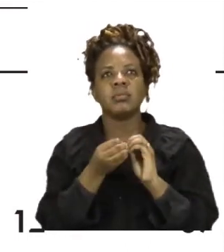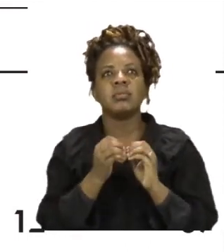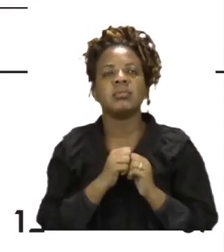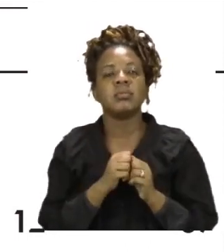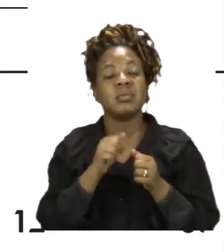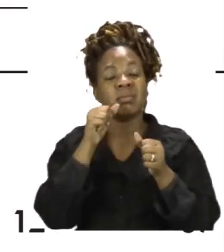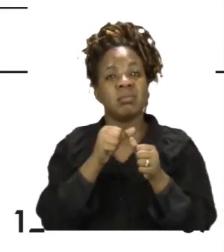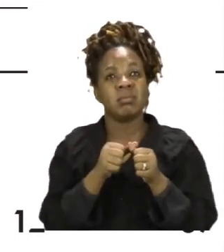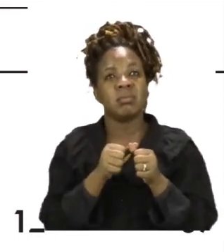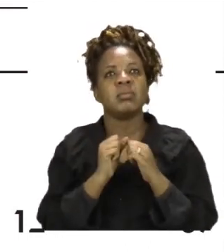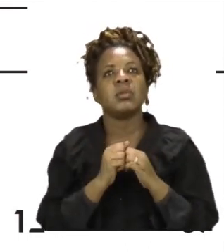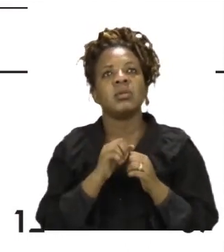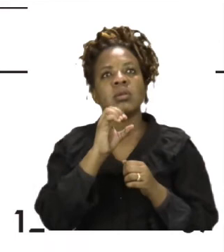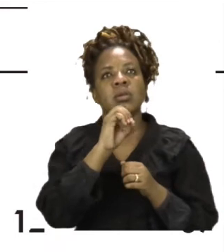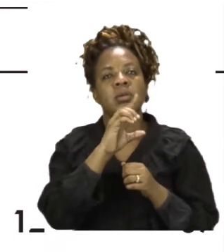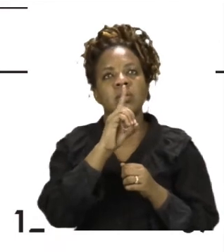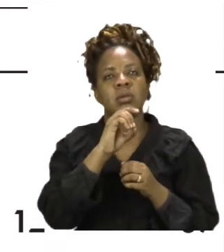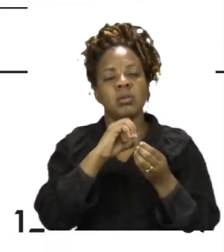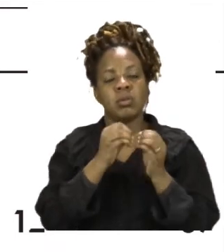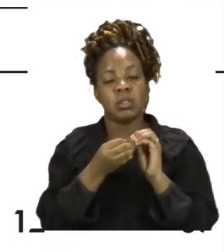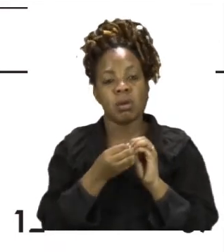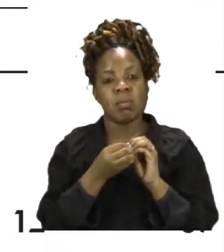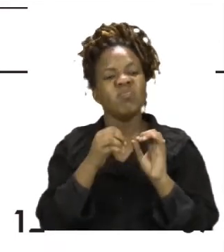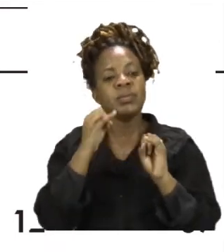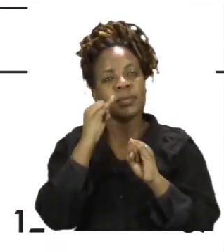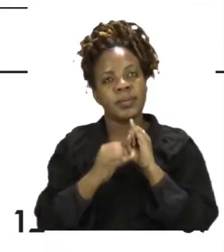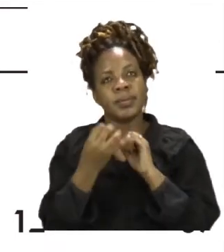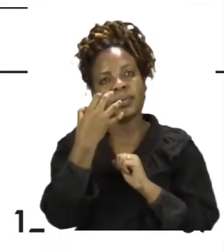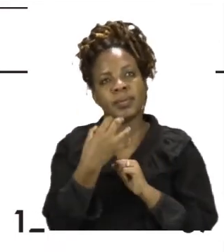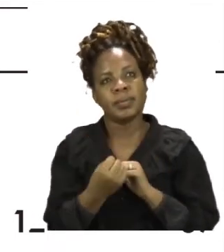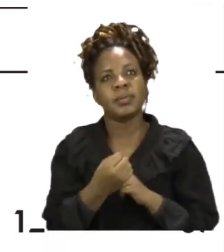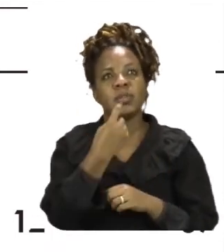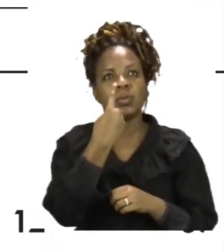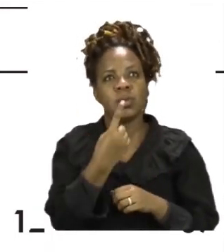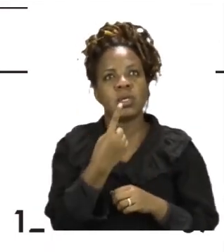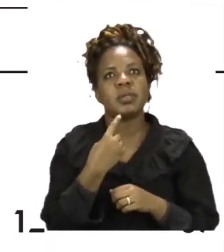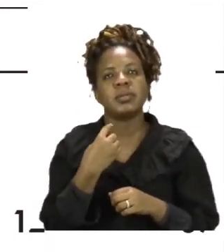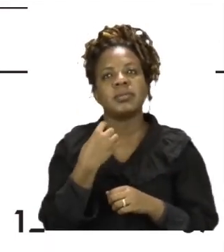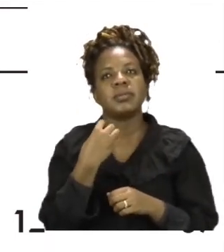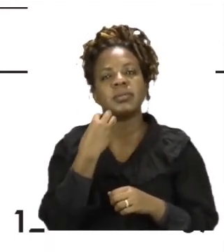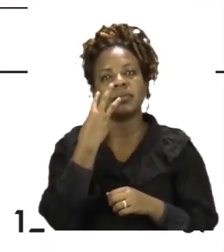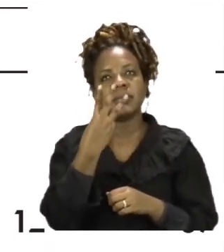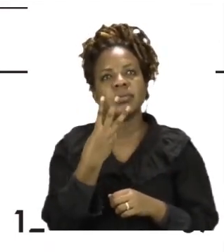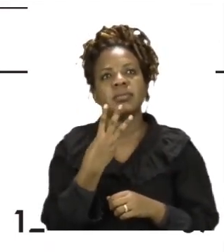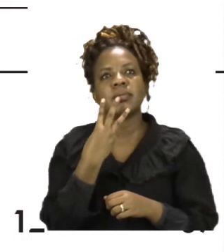an odd number is a number that ends with either 1, 3,